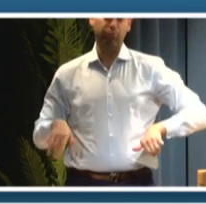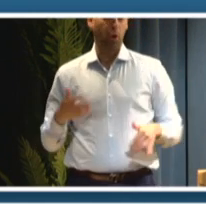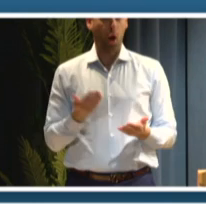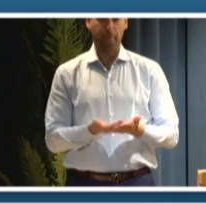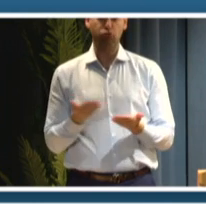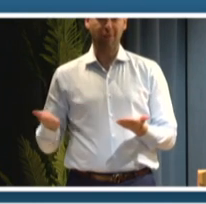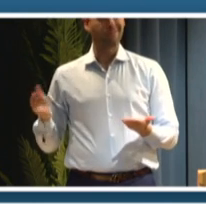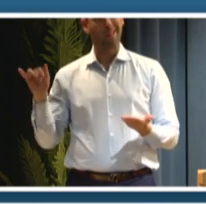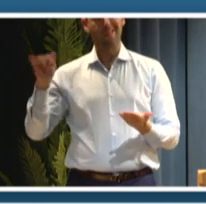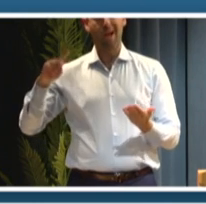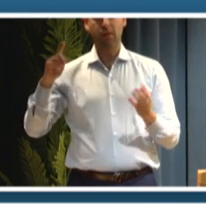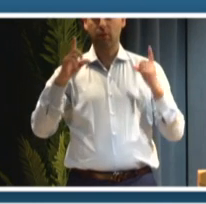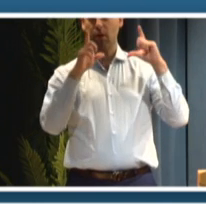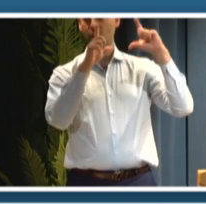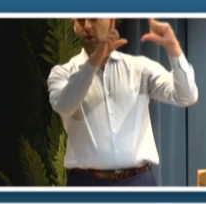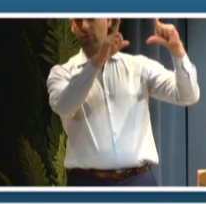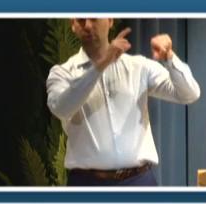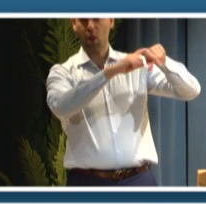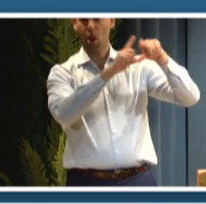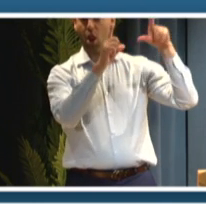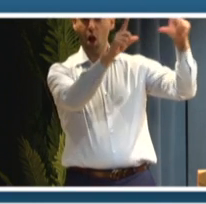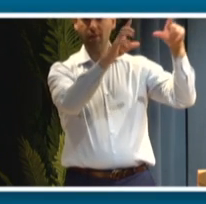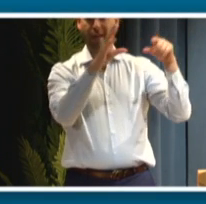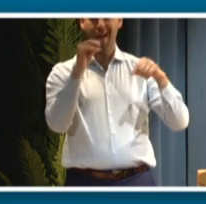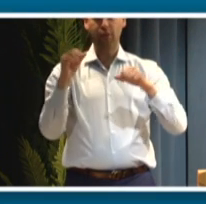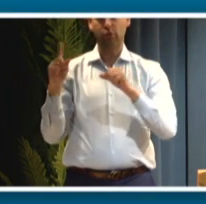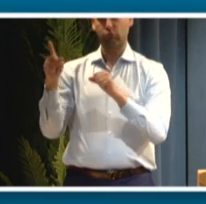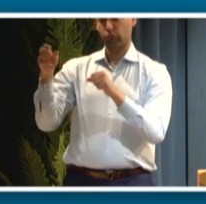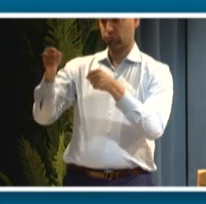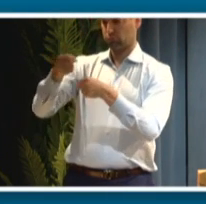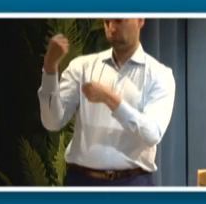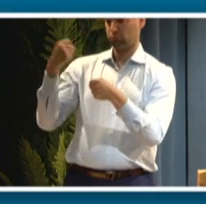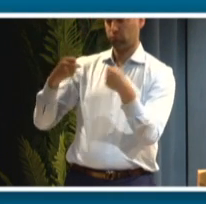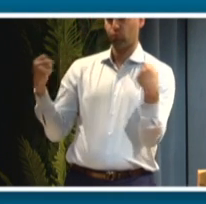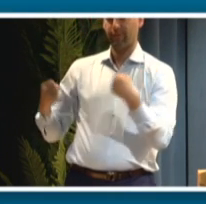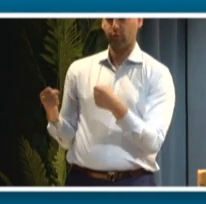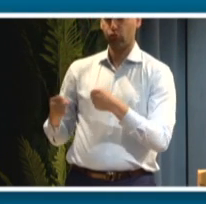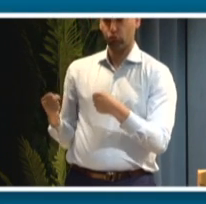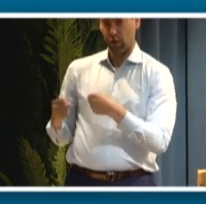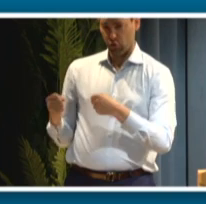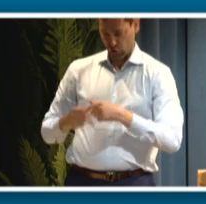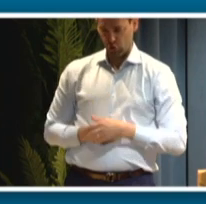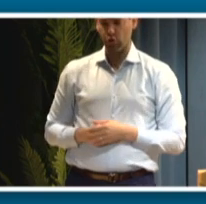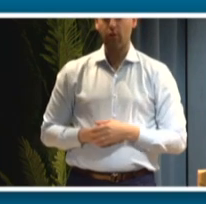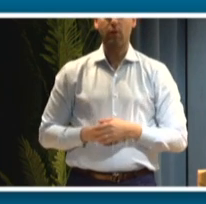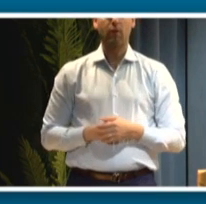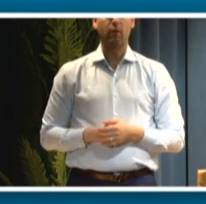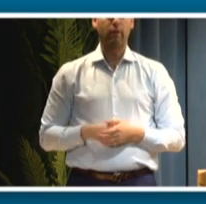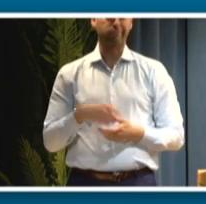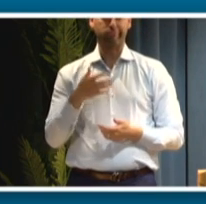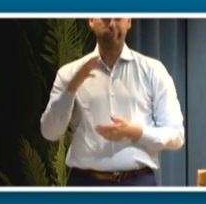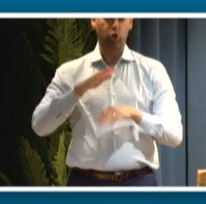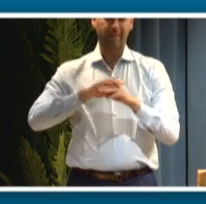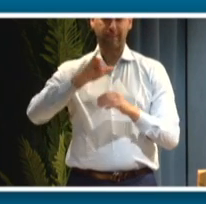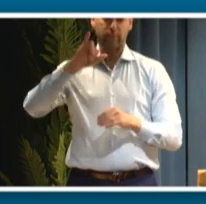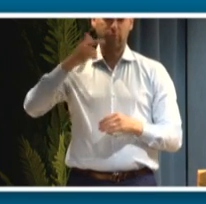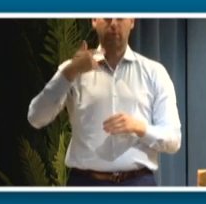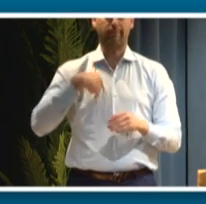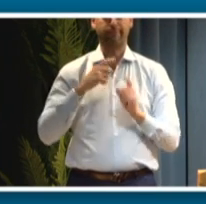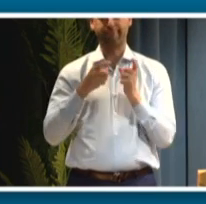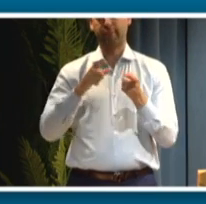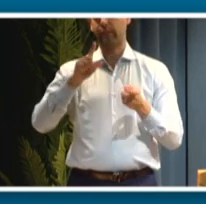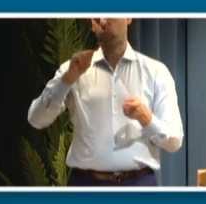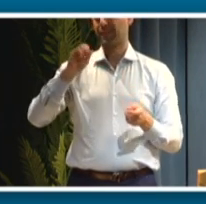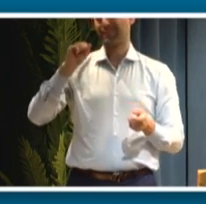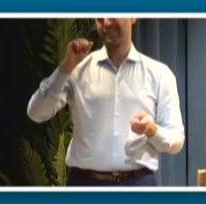a clock and a refrigerator. Okay. And you get, like, sometimes I give them 20 seconds on Instagram, but, you know, however much time you want, and